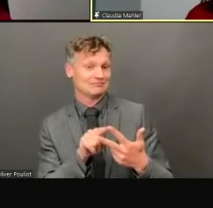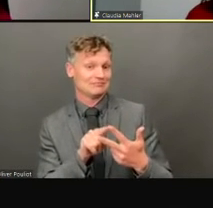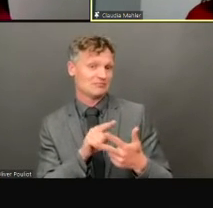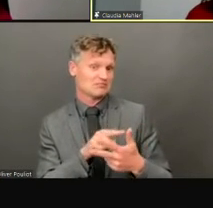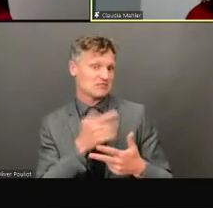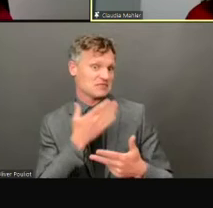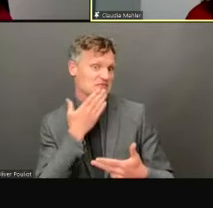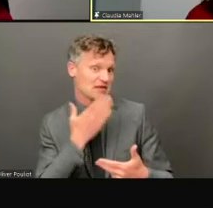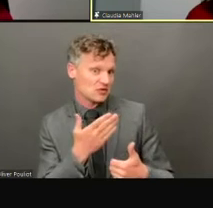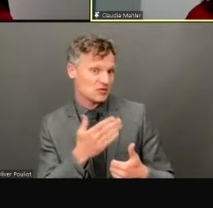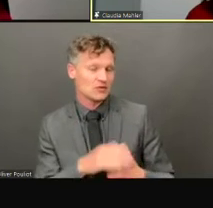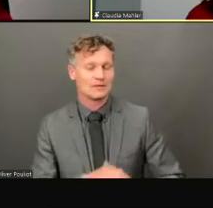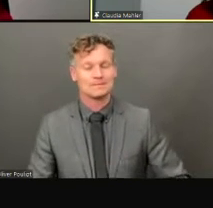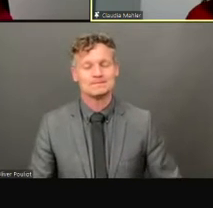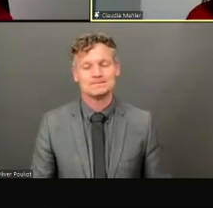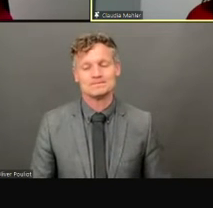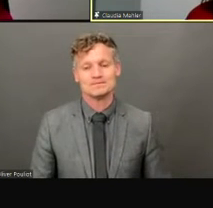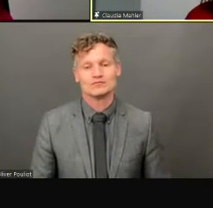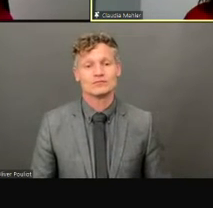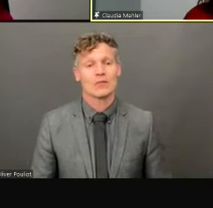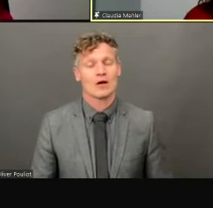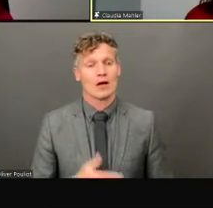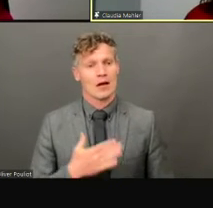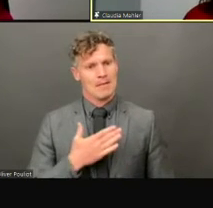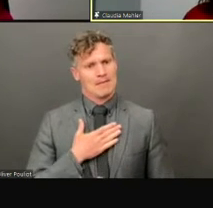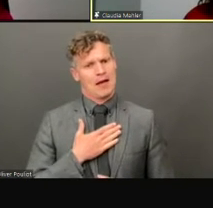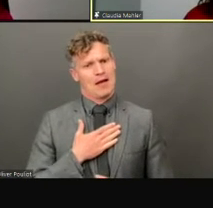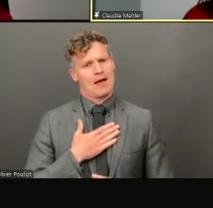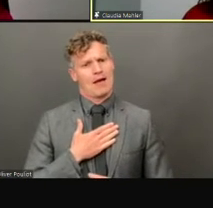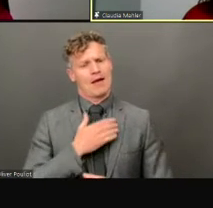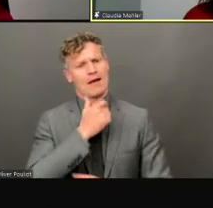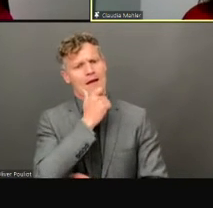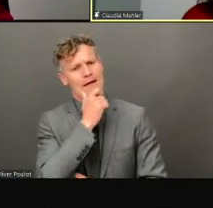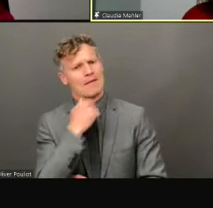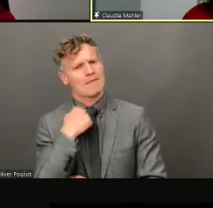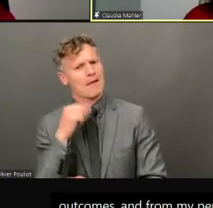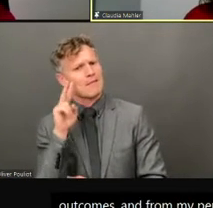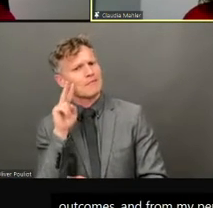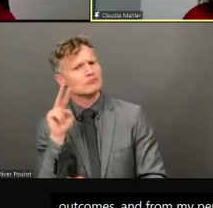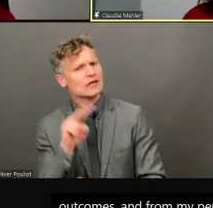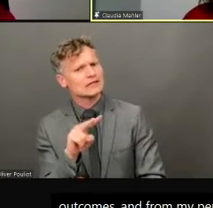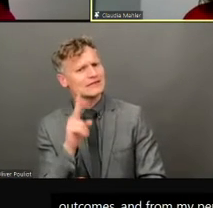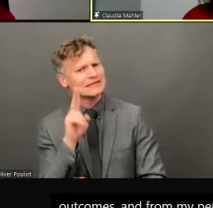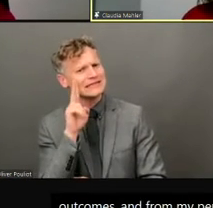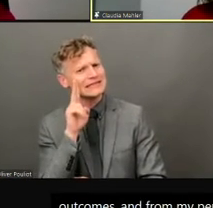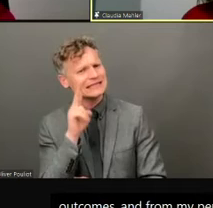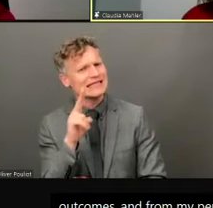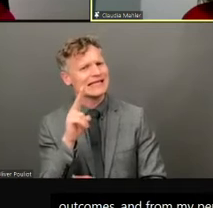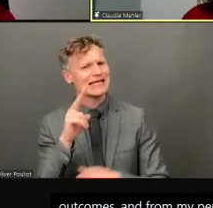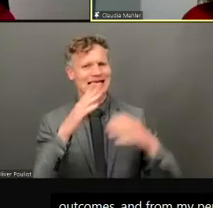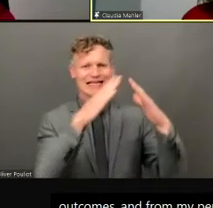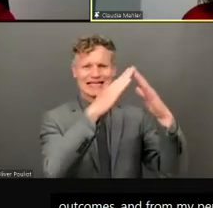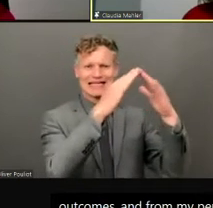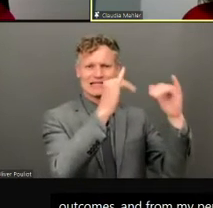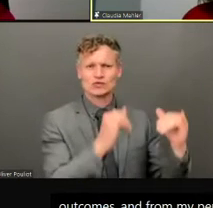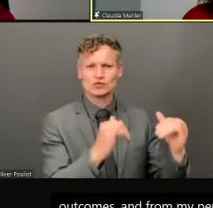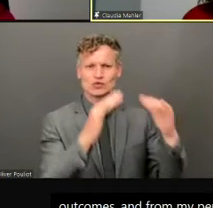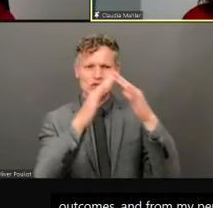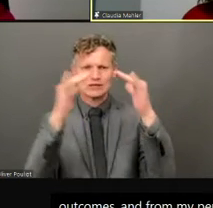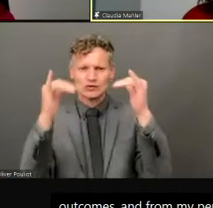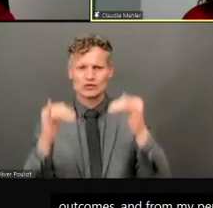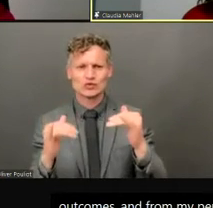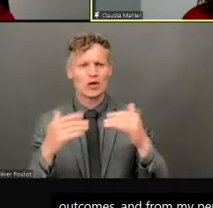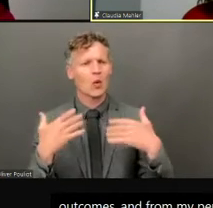perspective, what we always learned about the institutions is the closed club. It's so hard to get into the